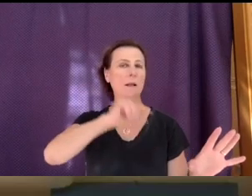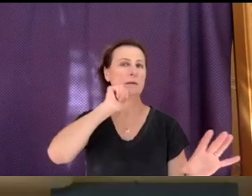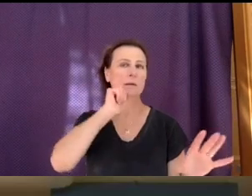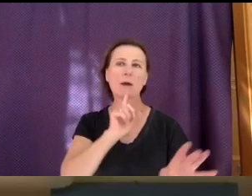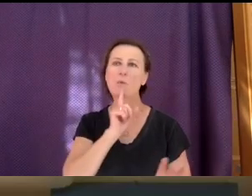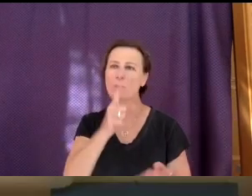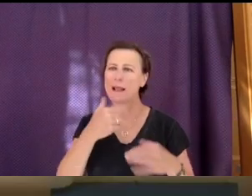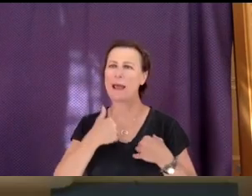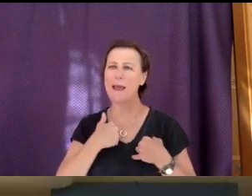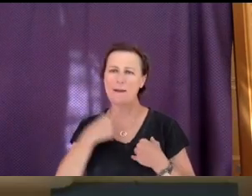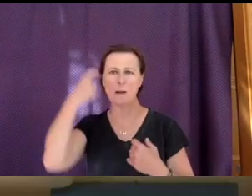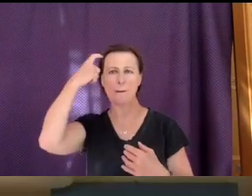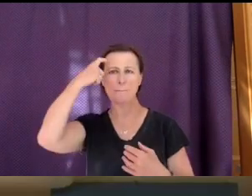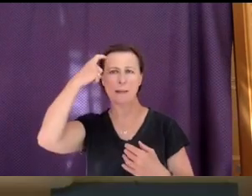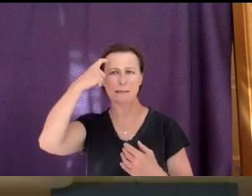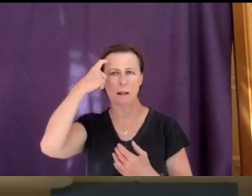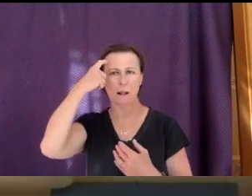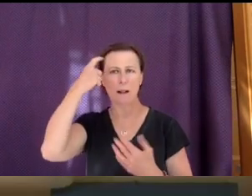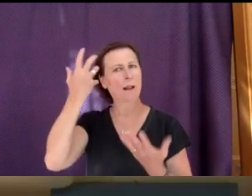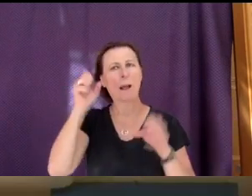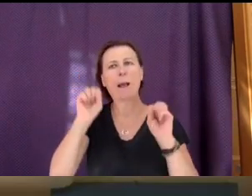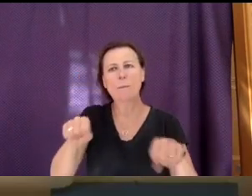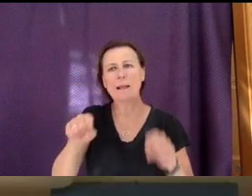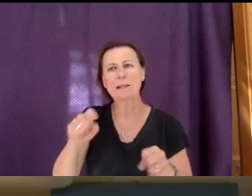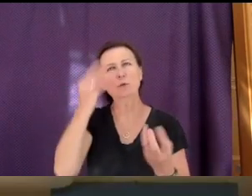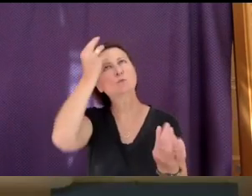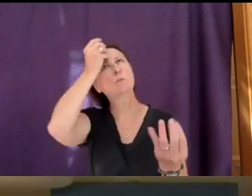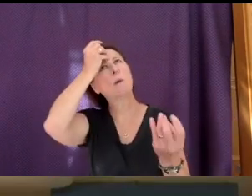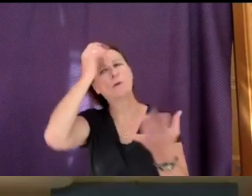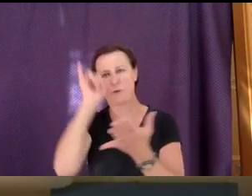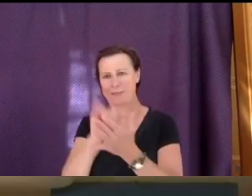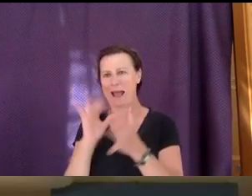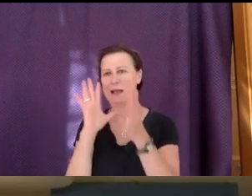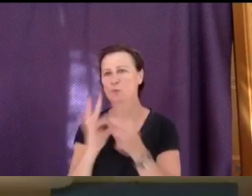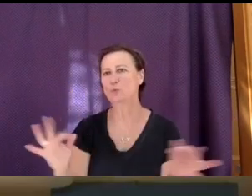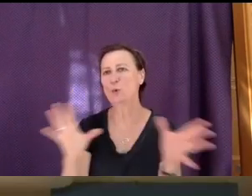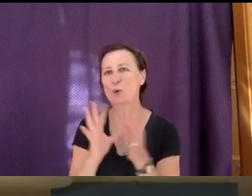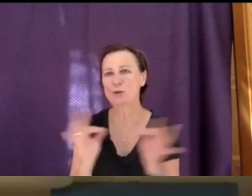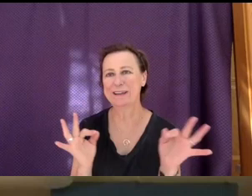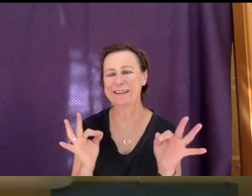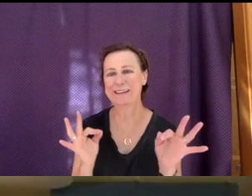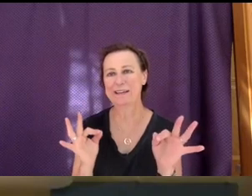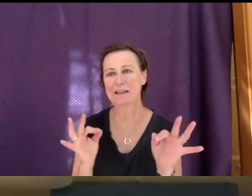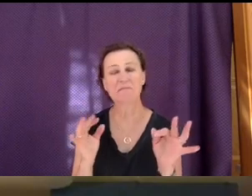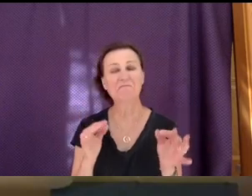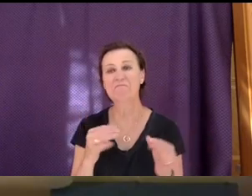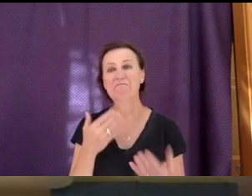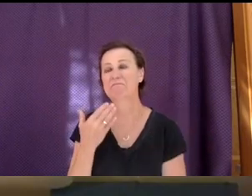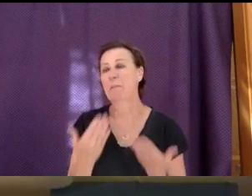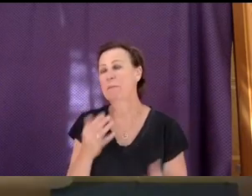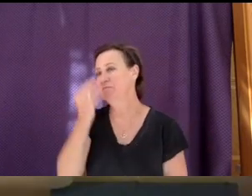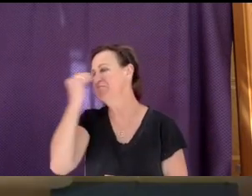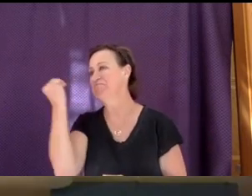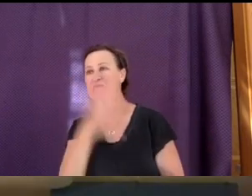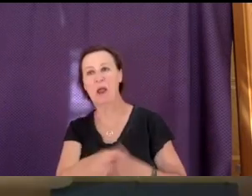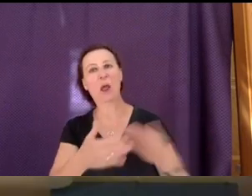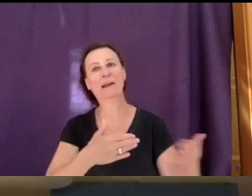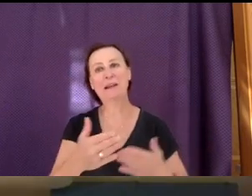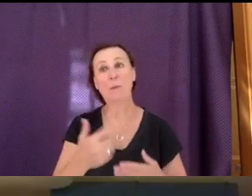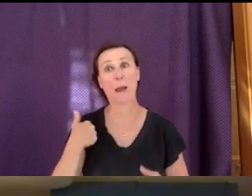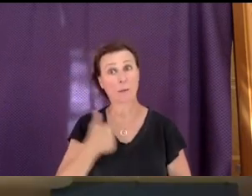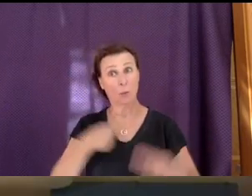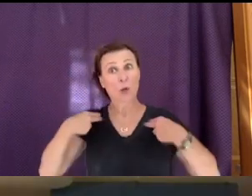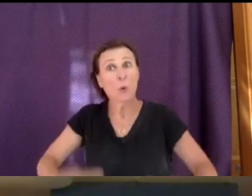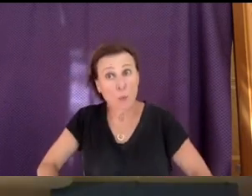equipment to ponder such a story, nor probably the inclination to do so. But we